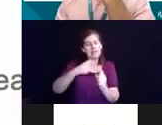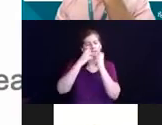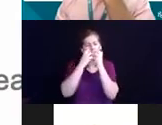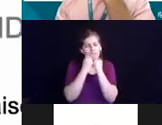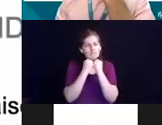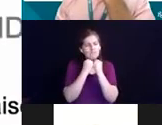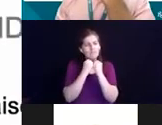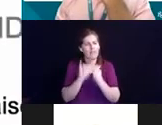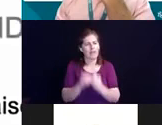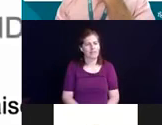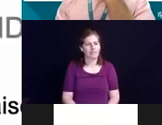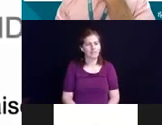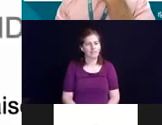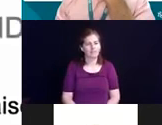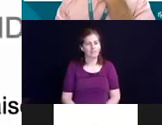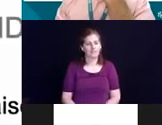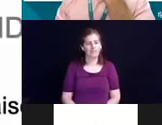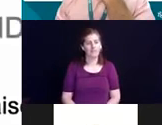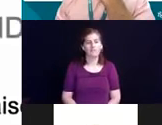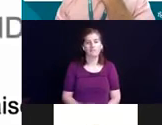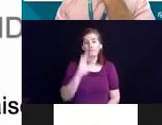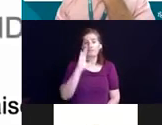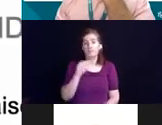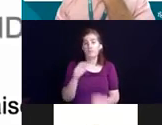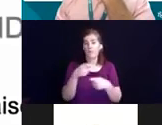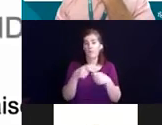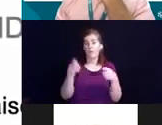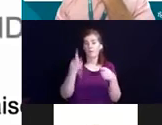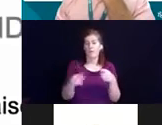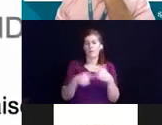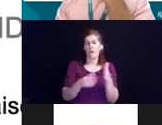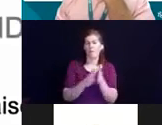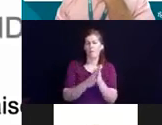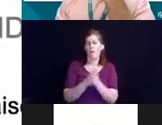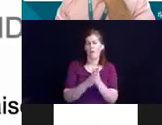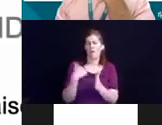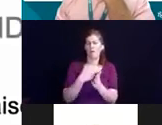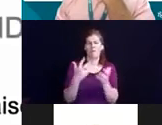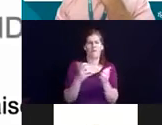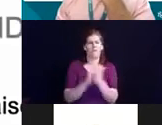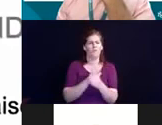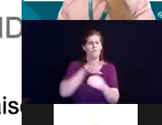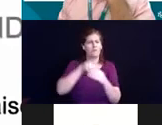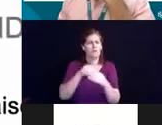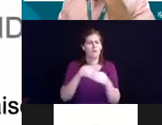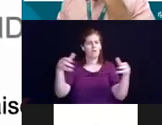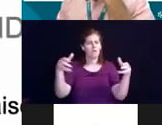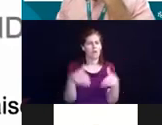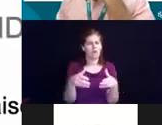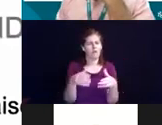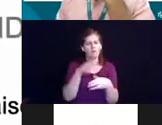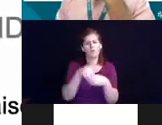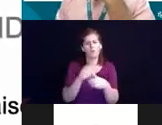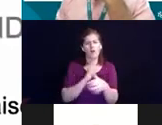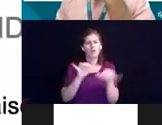participating. So, in wrapping up here, what motivates us to want to engage in huddles as part of our system